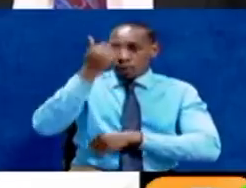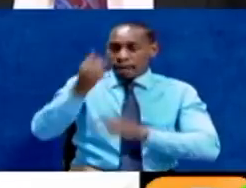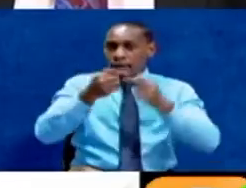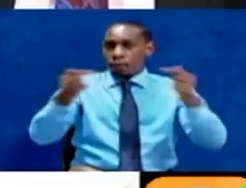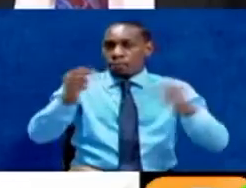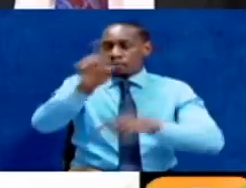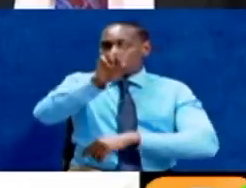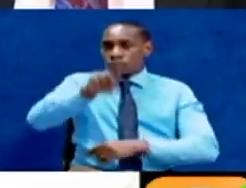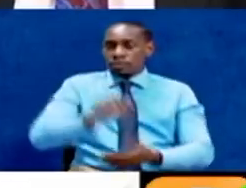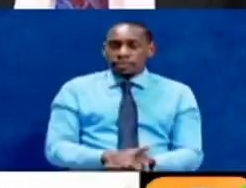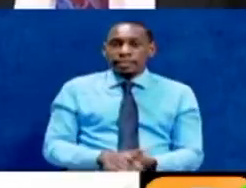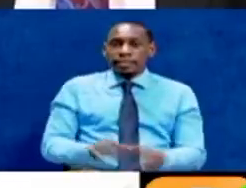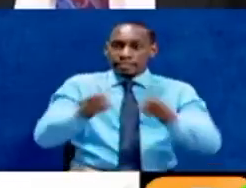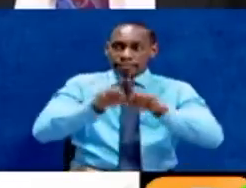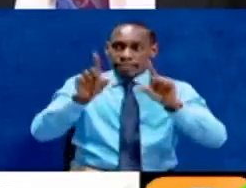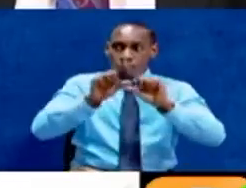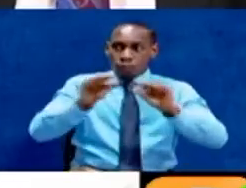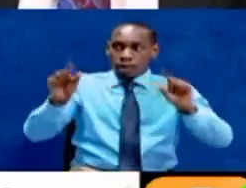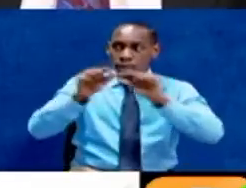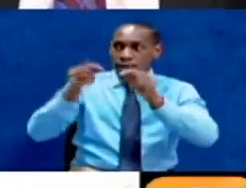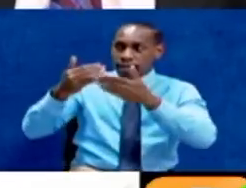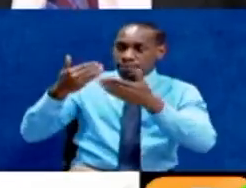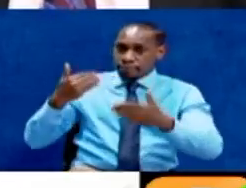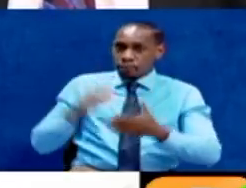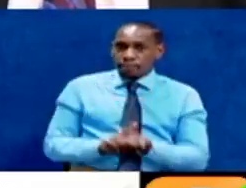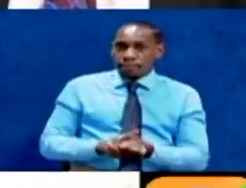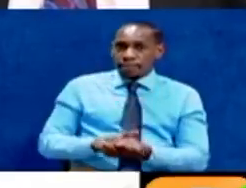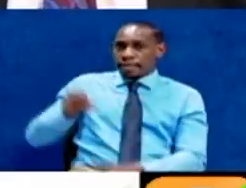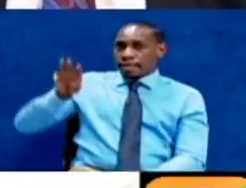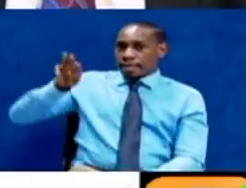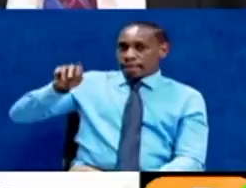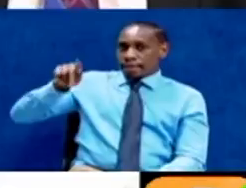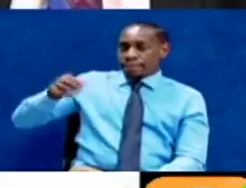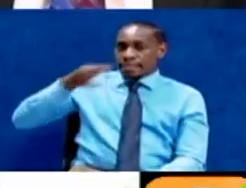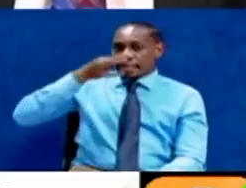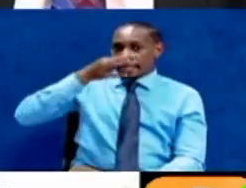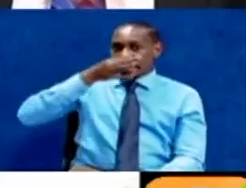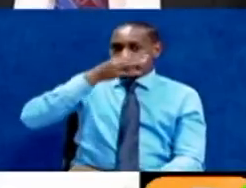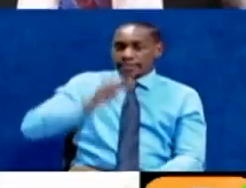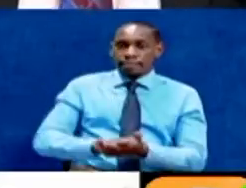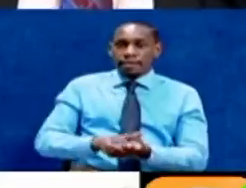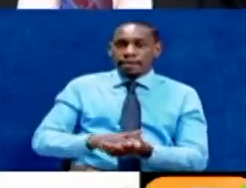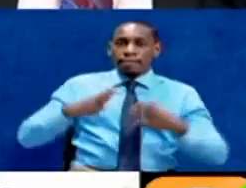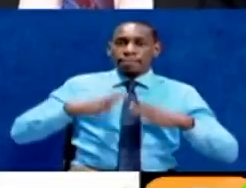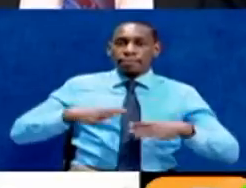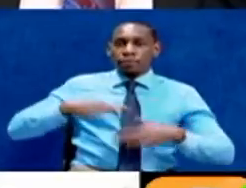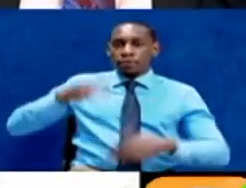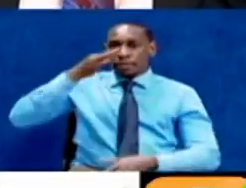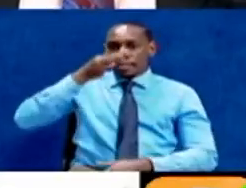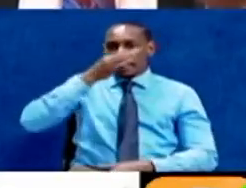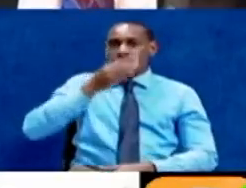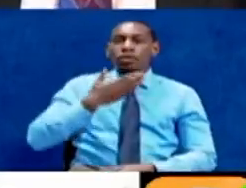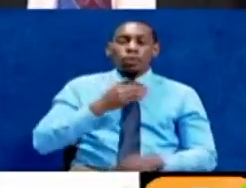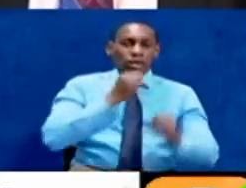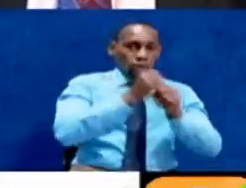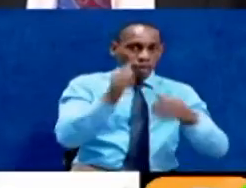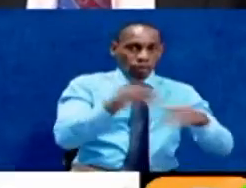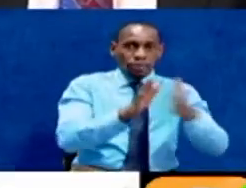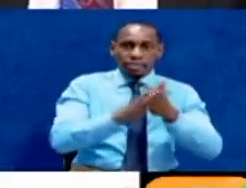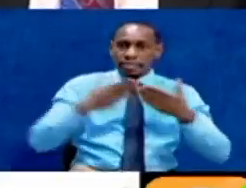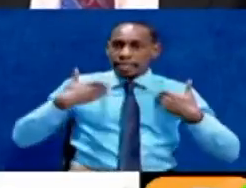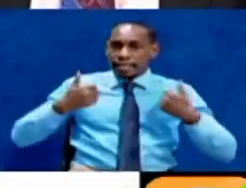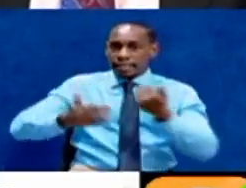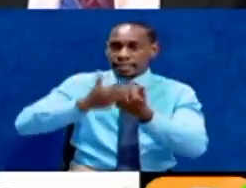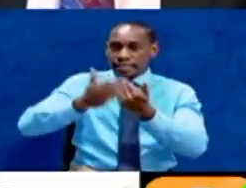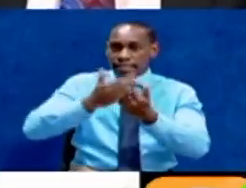it? And I have said this before. I, as a member of parliament for Nyeri, what the Nyeri people want are jobs, healthcare. There are certain